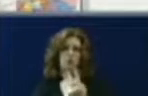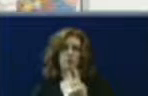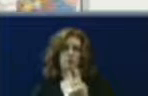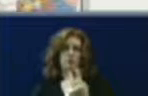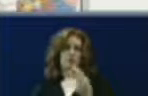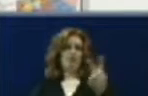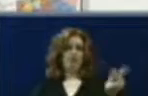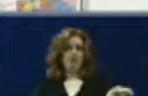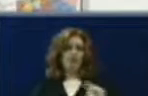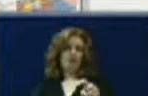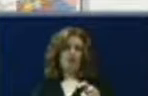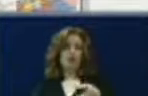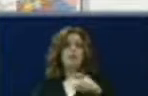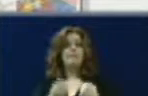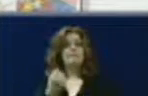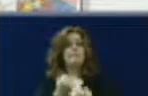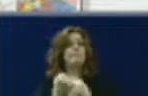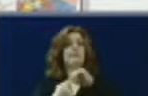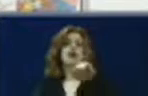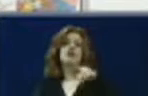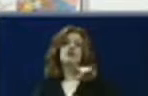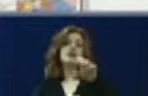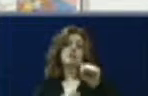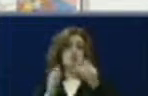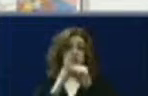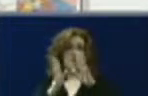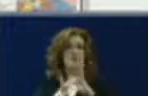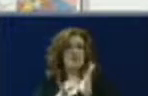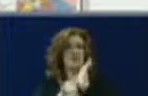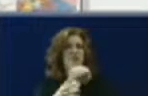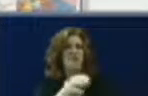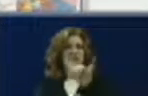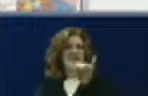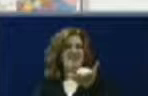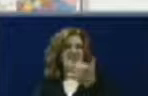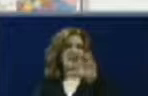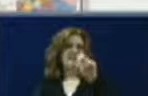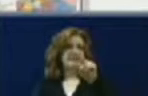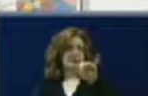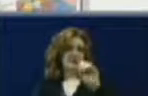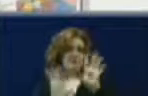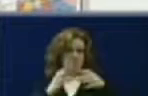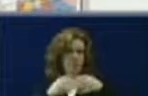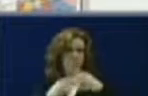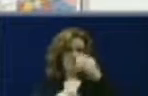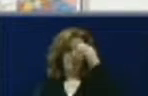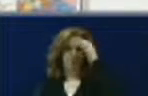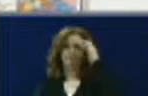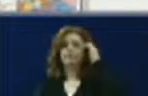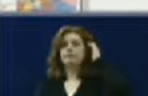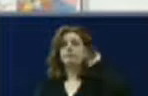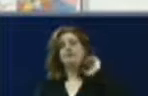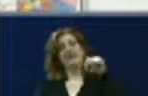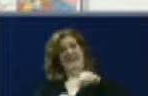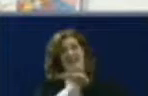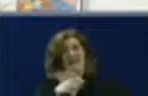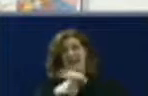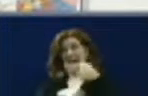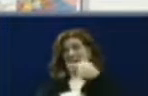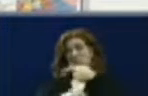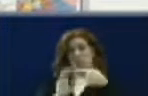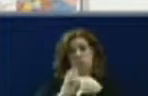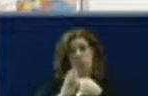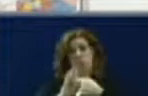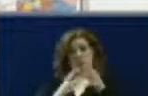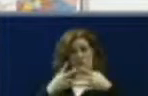the JCPS students that are in that census block. And this area in the gray is one of